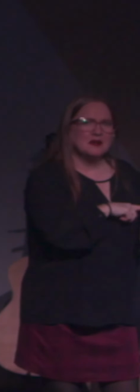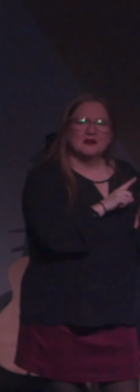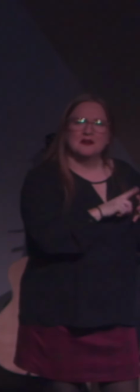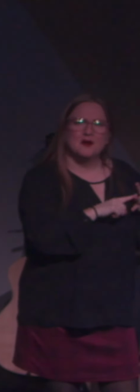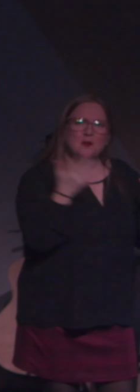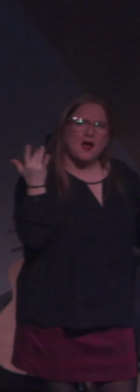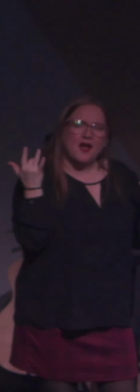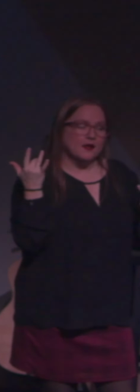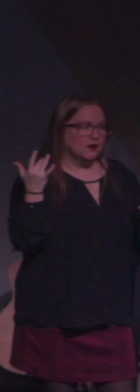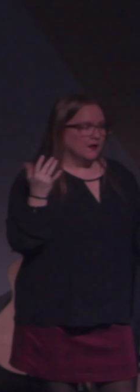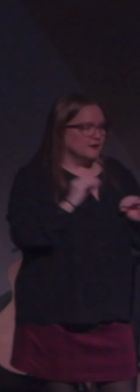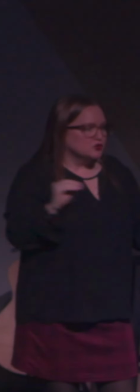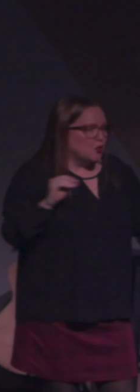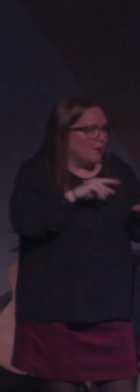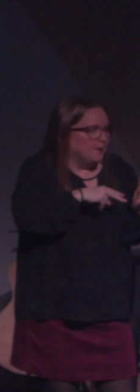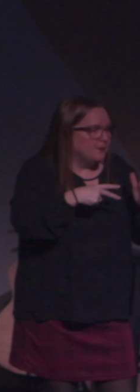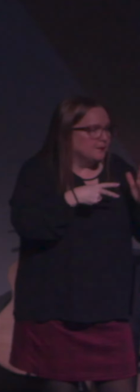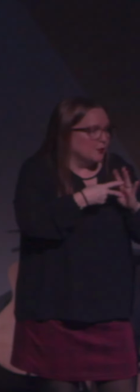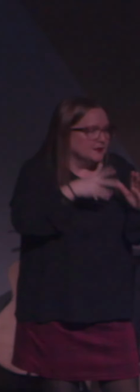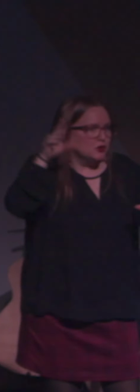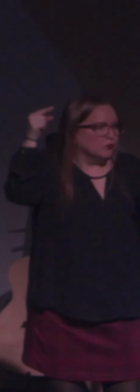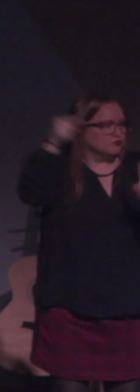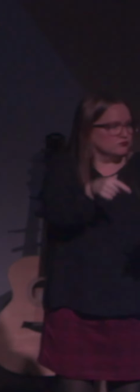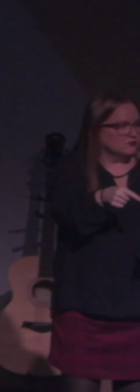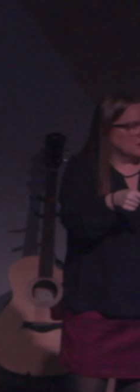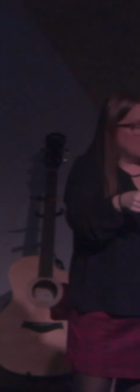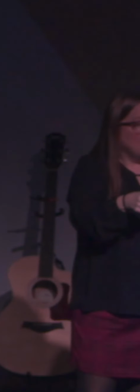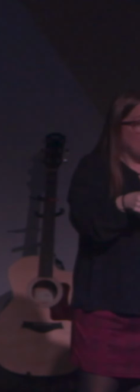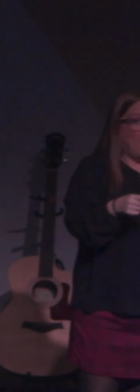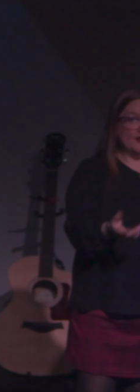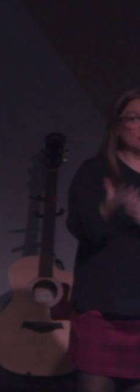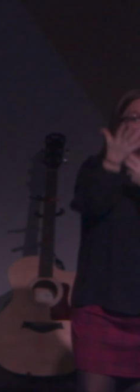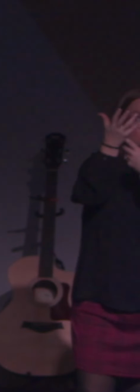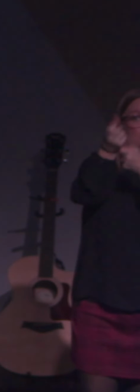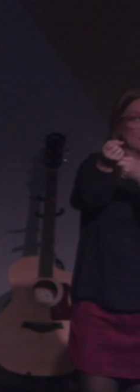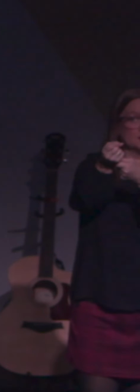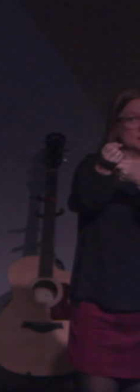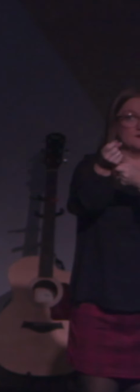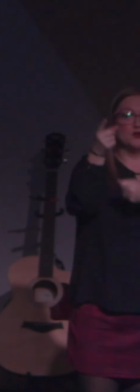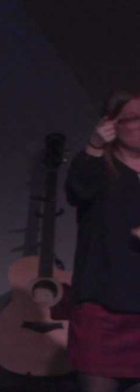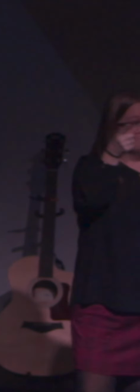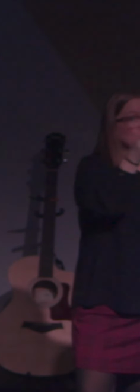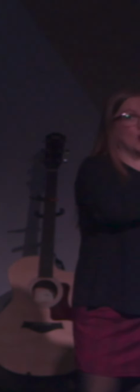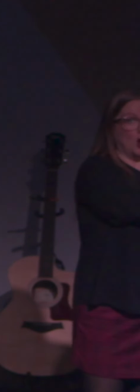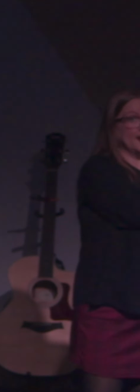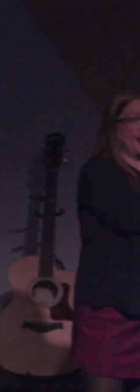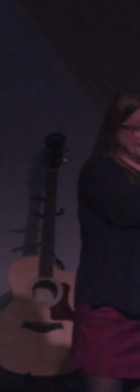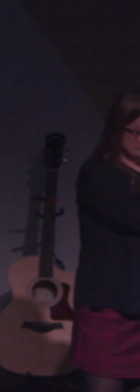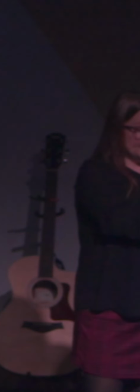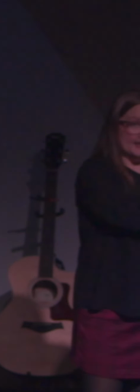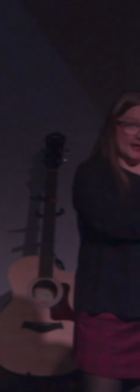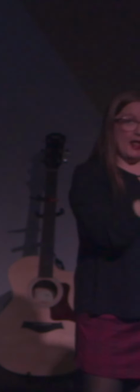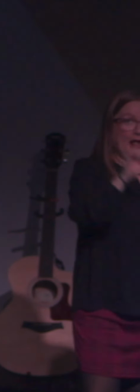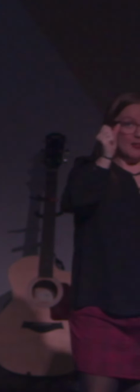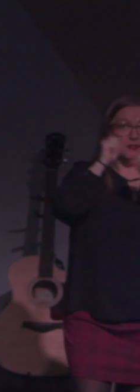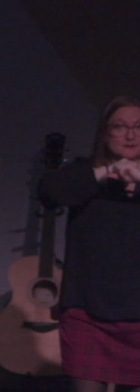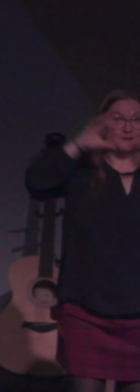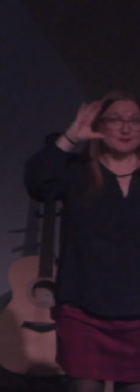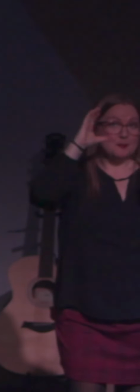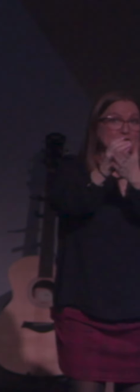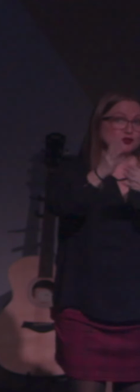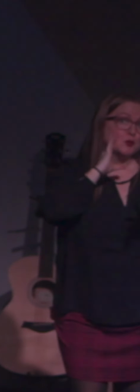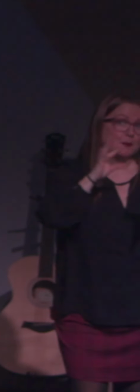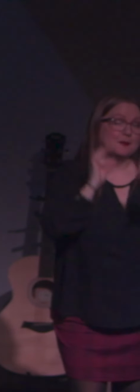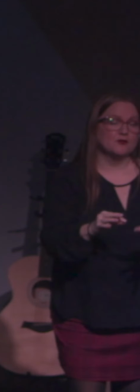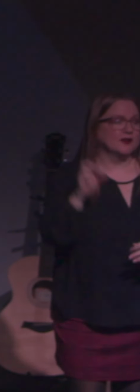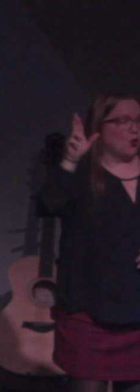It's a purposeless question. I either trust that God is connecting the dots and he's going to bring a beautiful picture out of it, or I need to